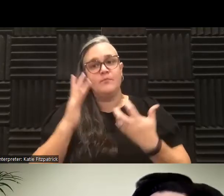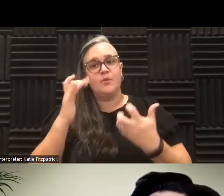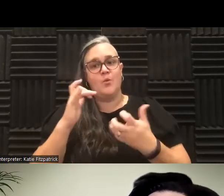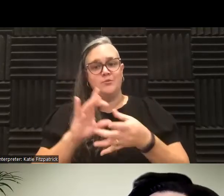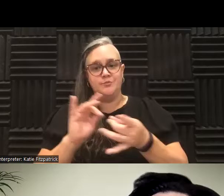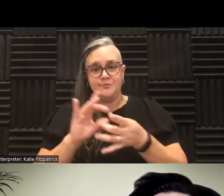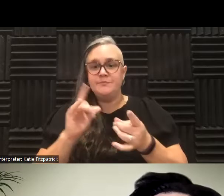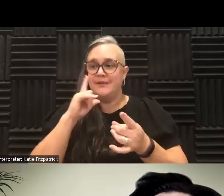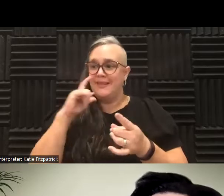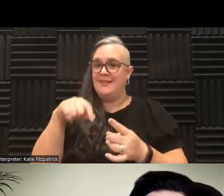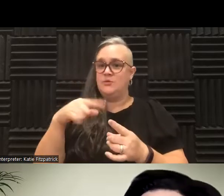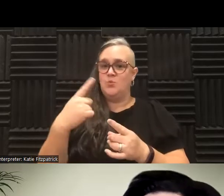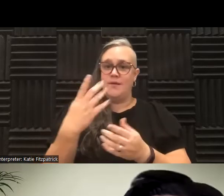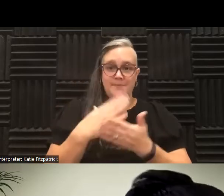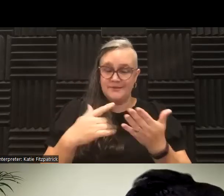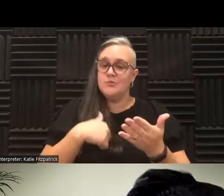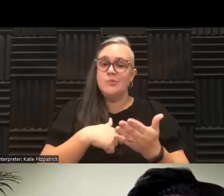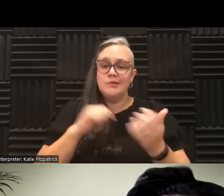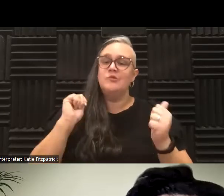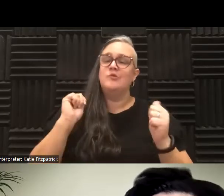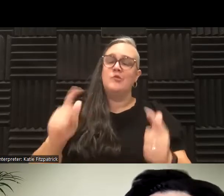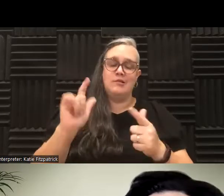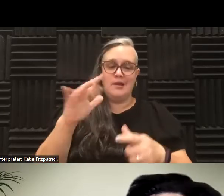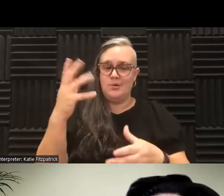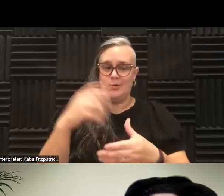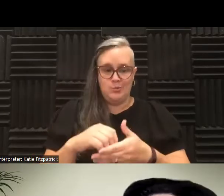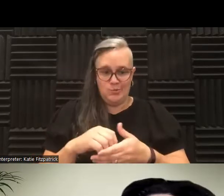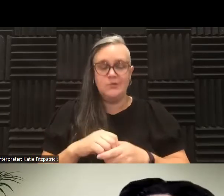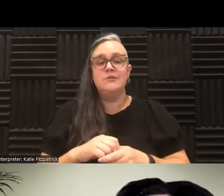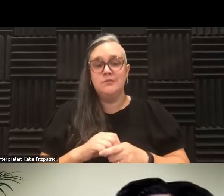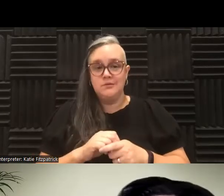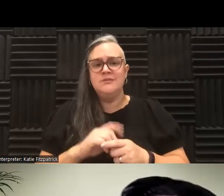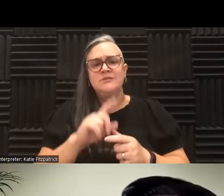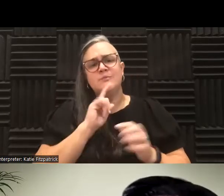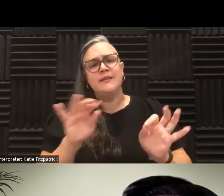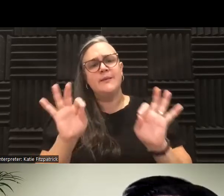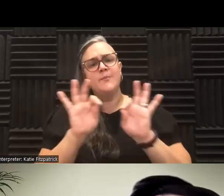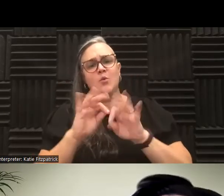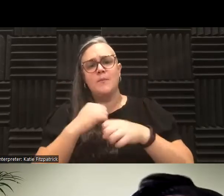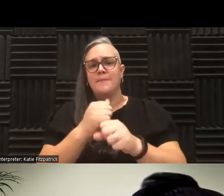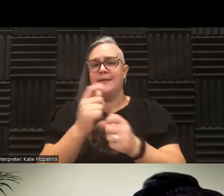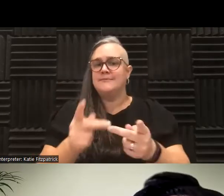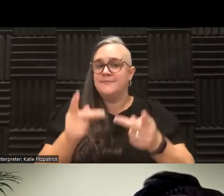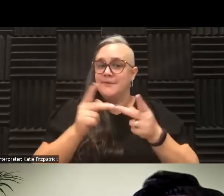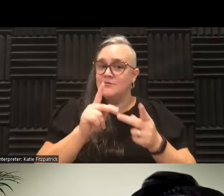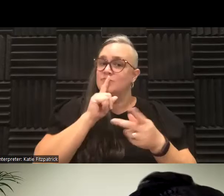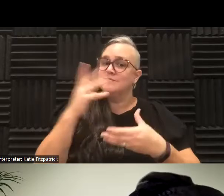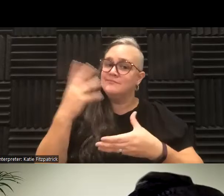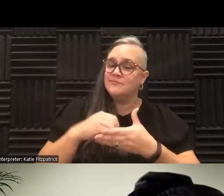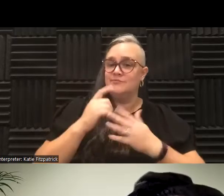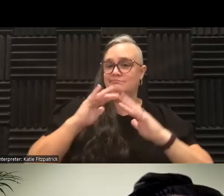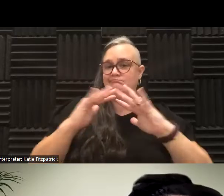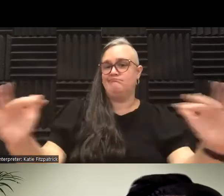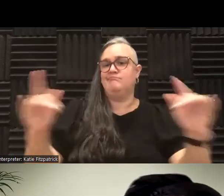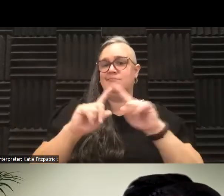this is a piece that we all can incorporate. It's really important to create a space that is inclusive of various